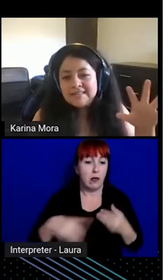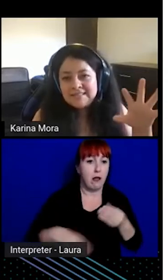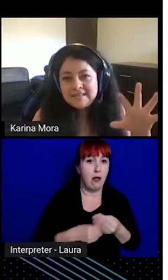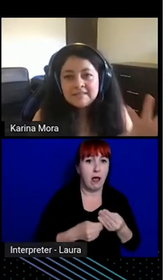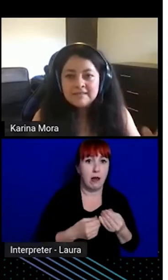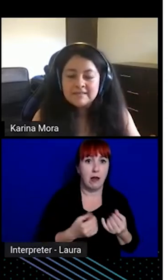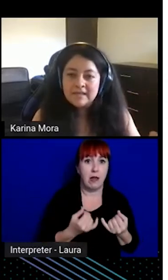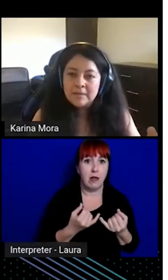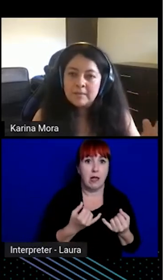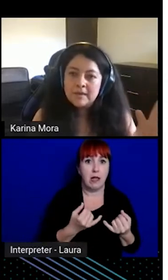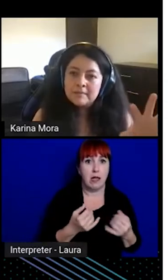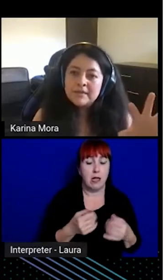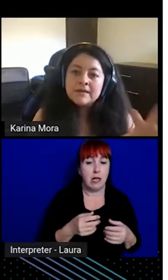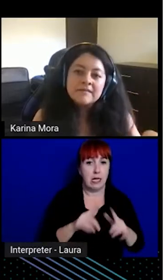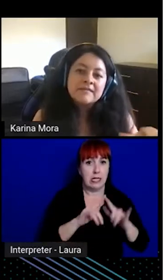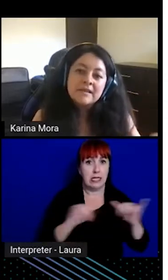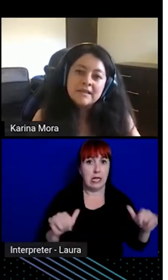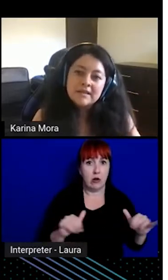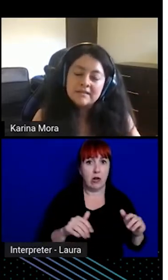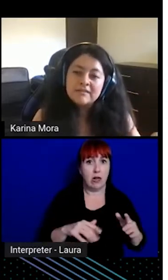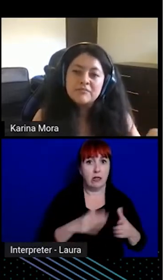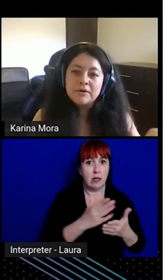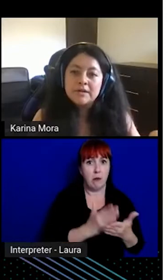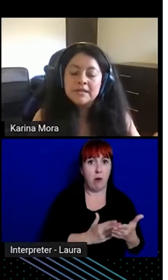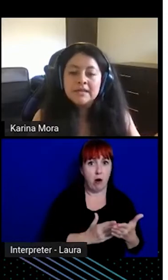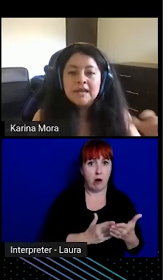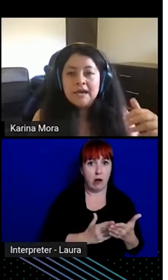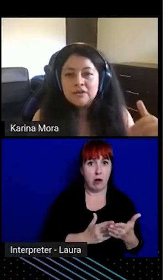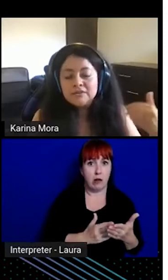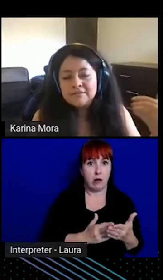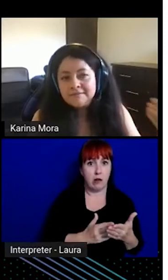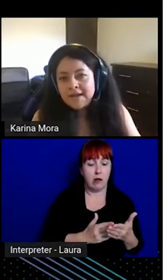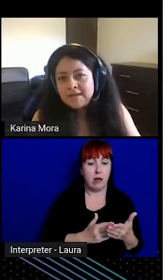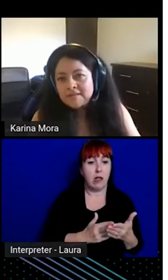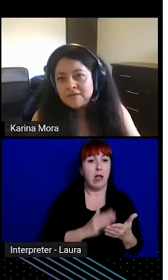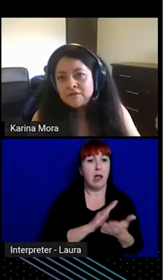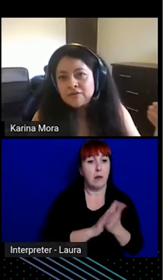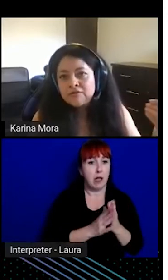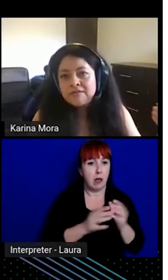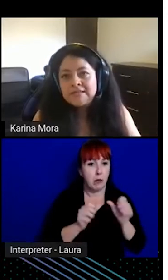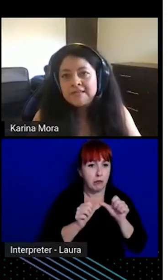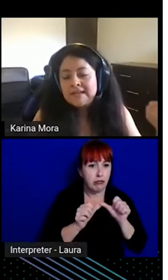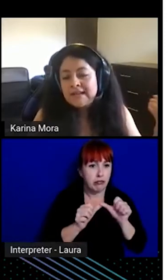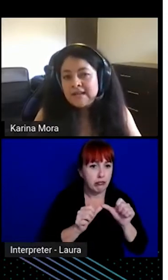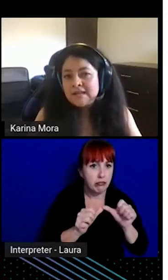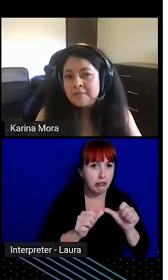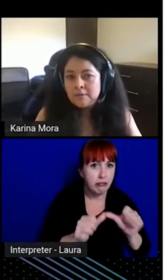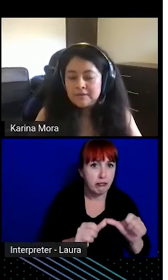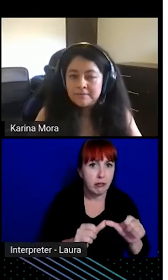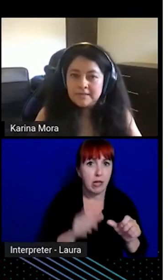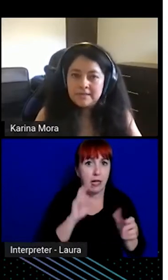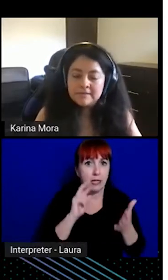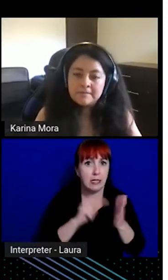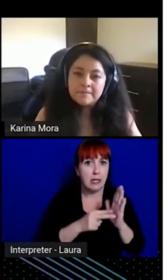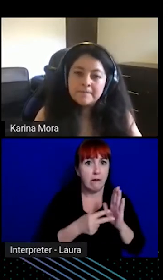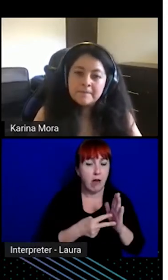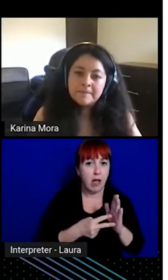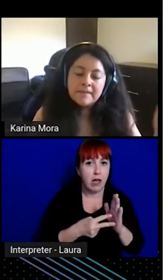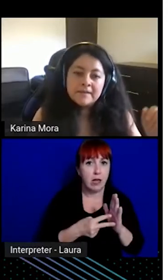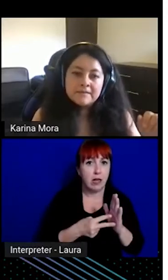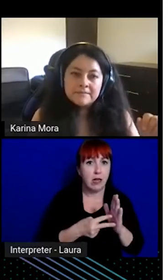mechanism at this step and being resilient at this point and notifying asynchronously the client about the update.